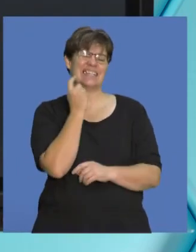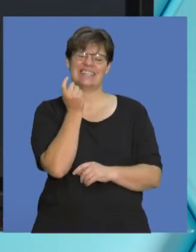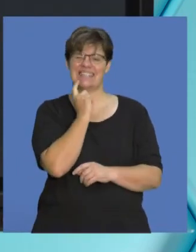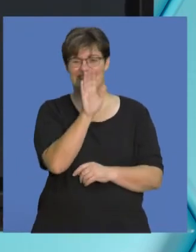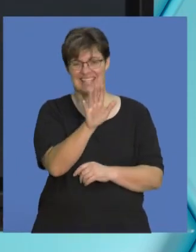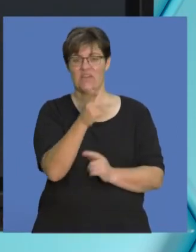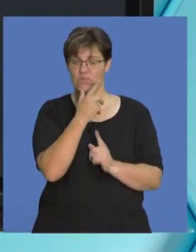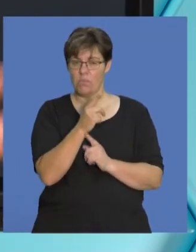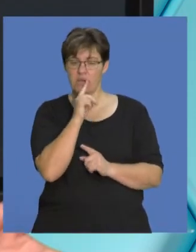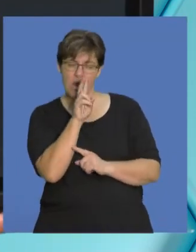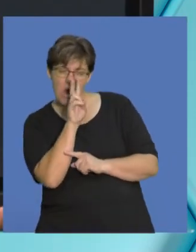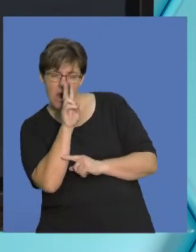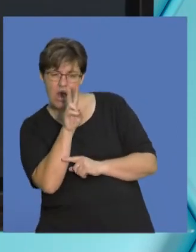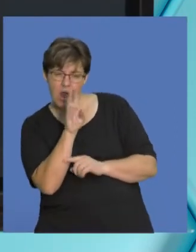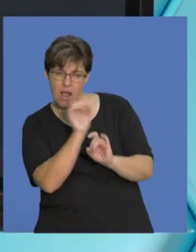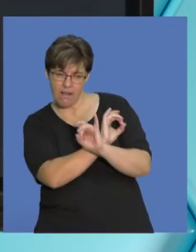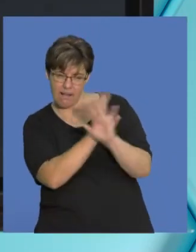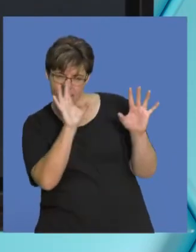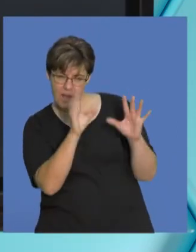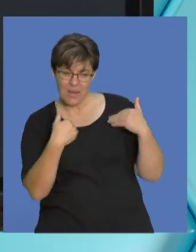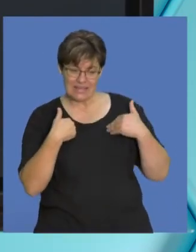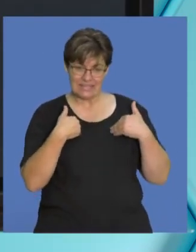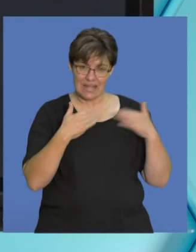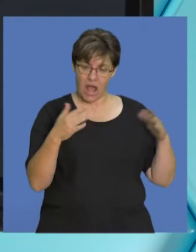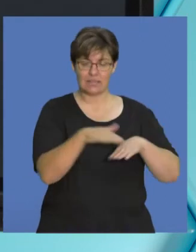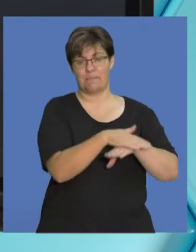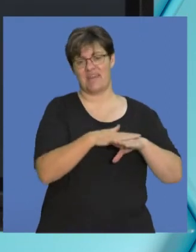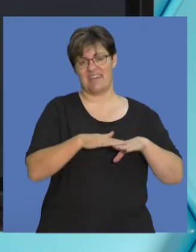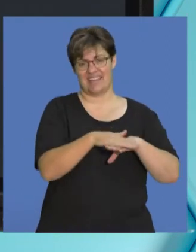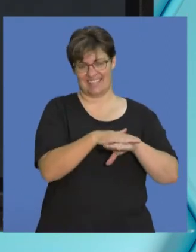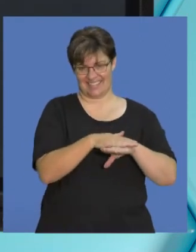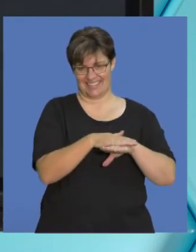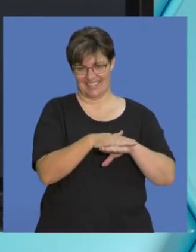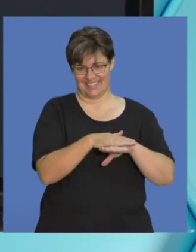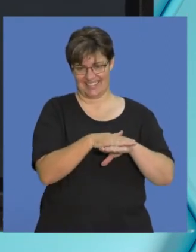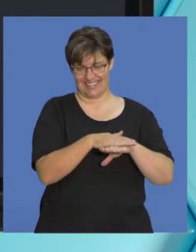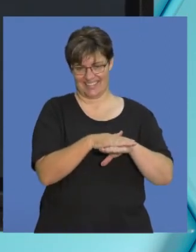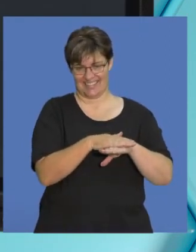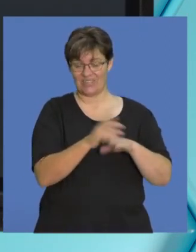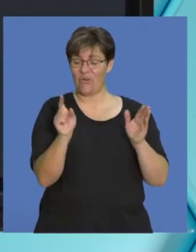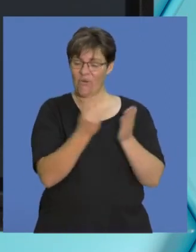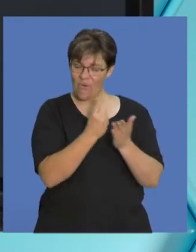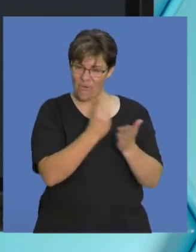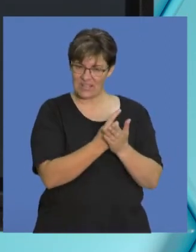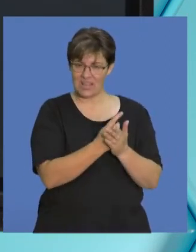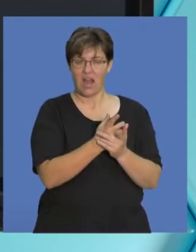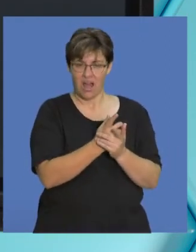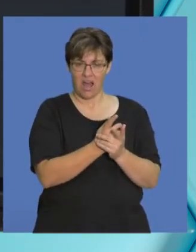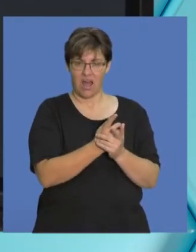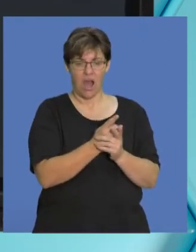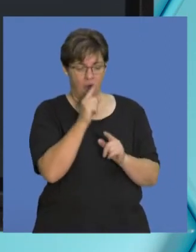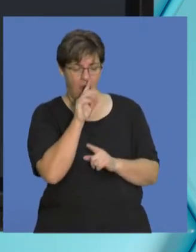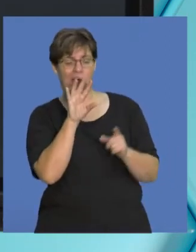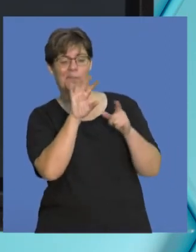long as you play your cards right and you start with the most basic things. So always write down what is